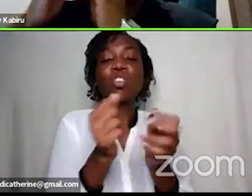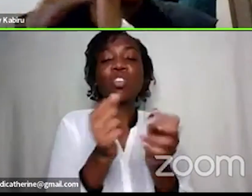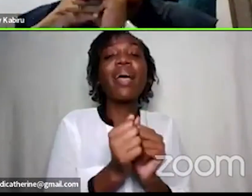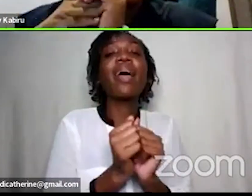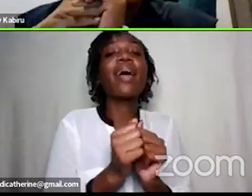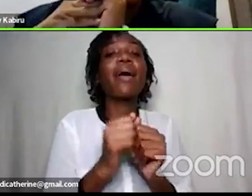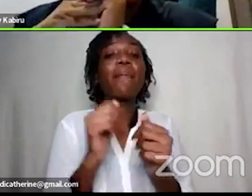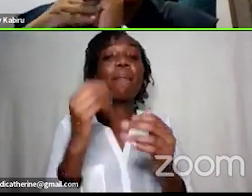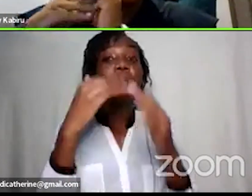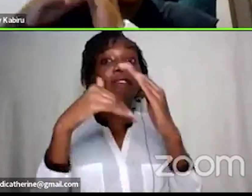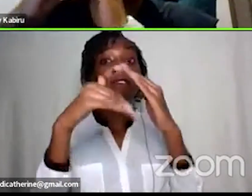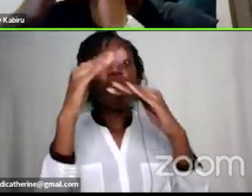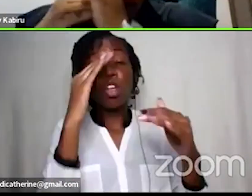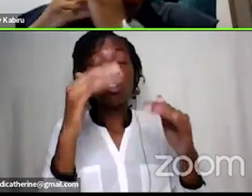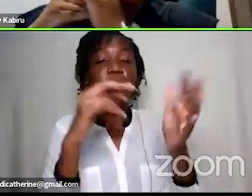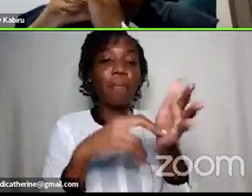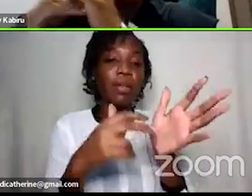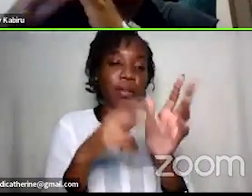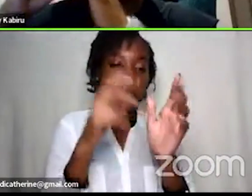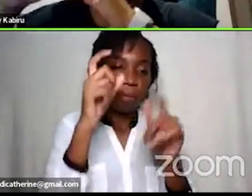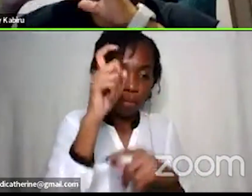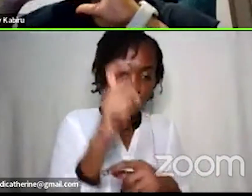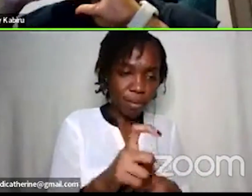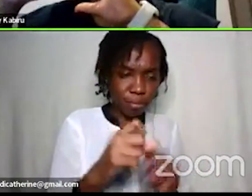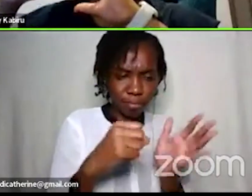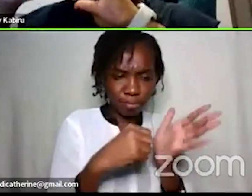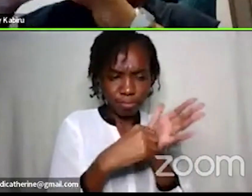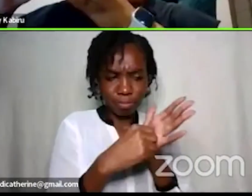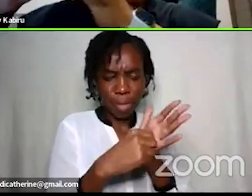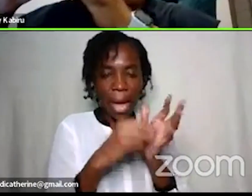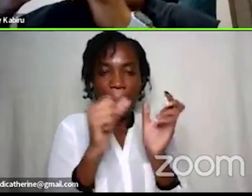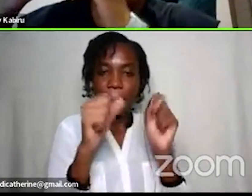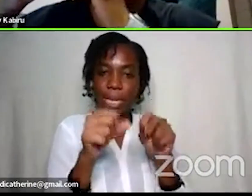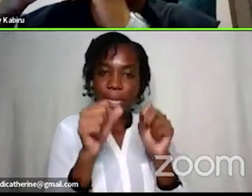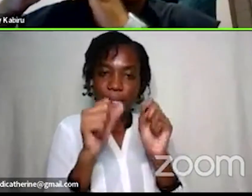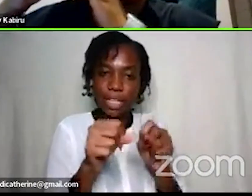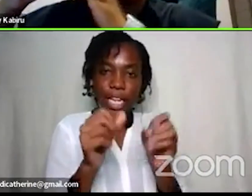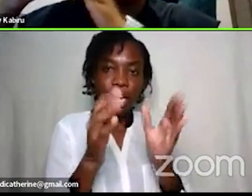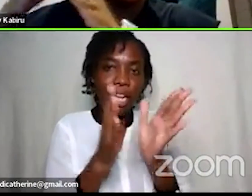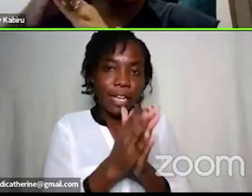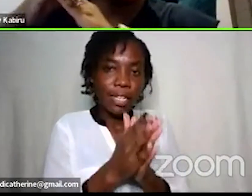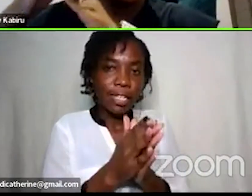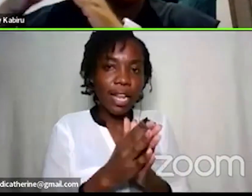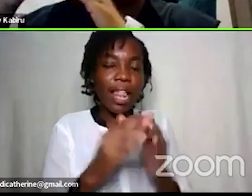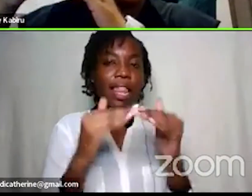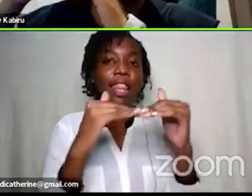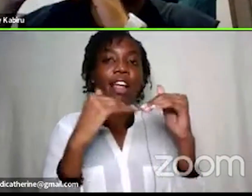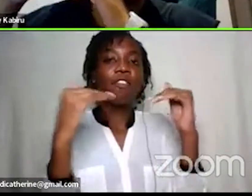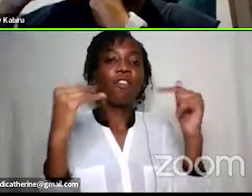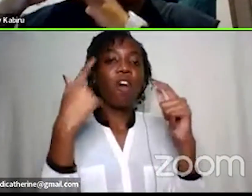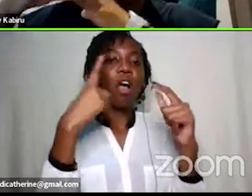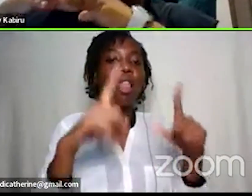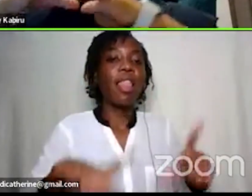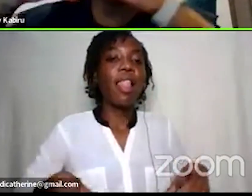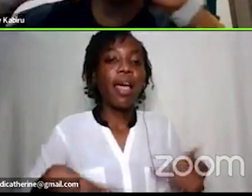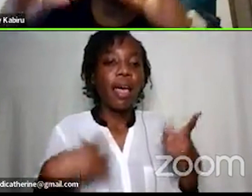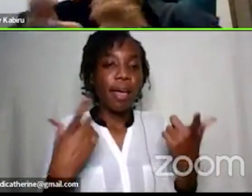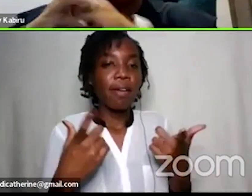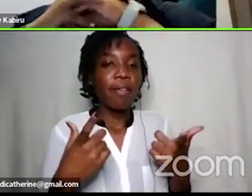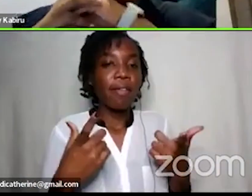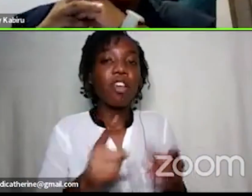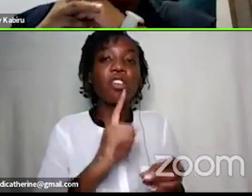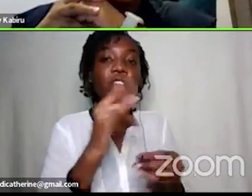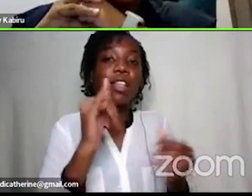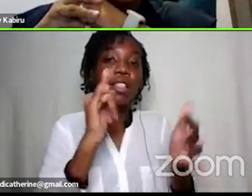to align their abilities and their state, their level, the state of life, so that you can, first of all,